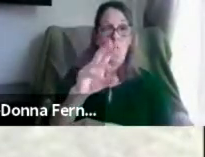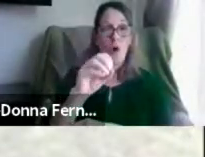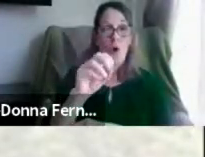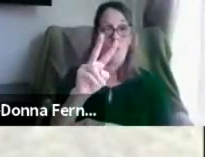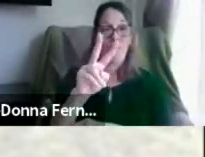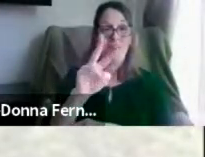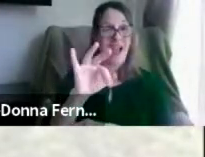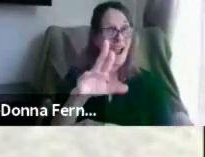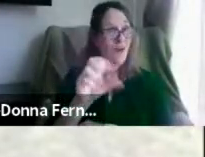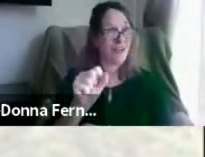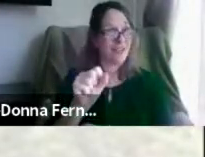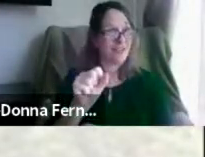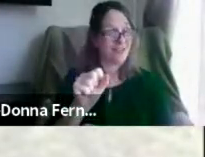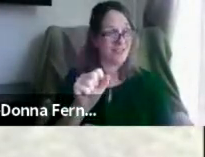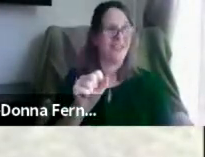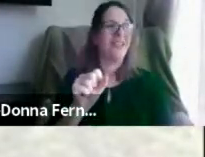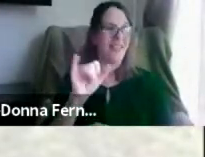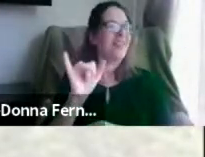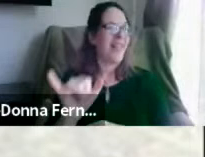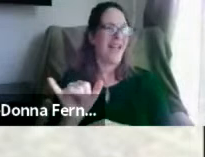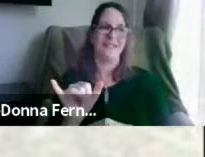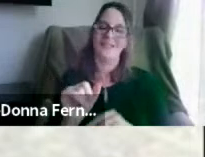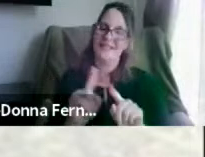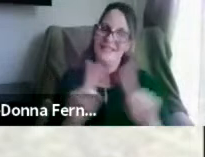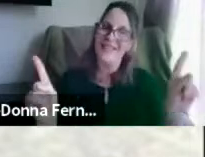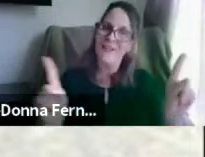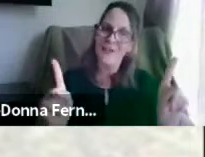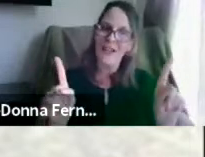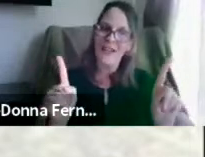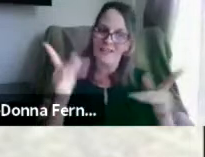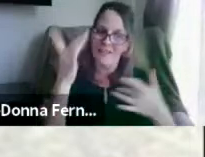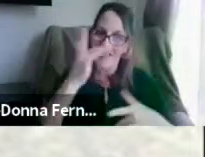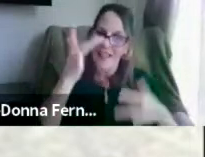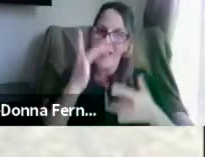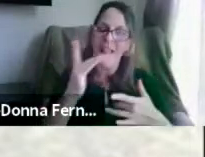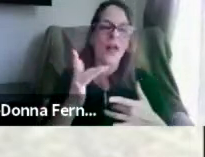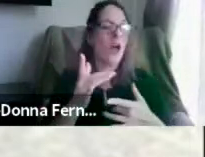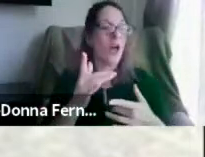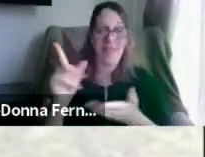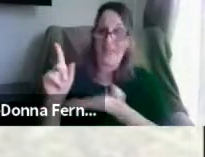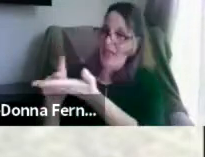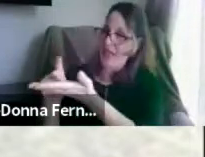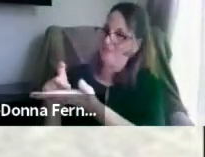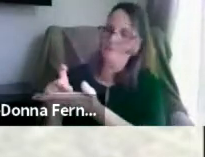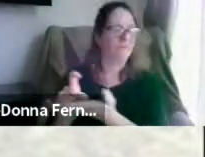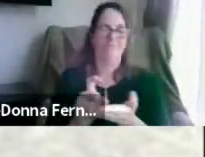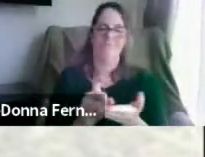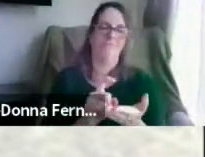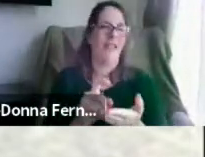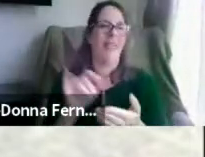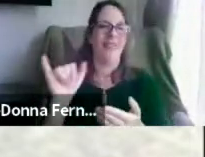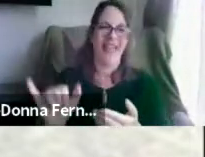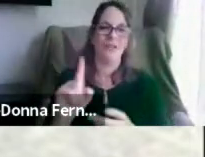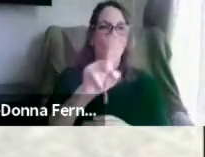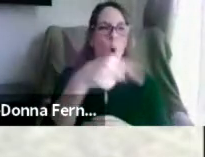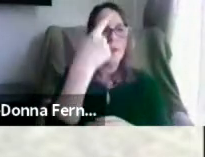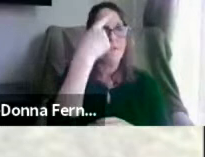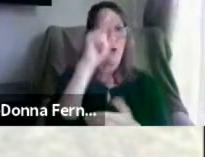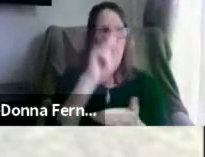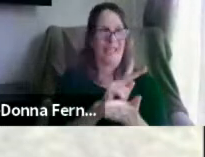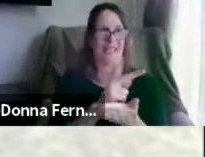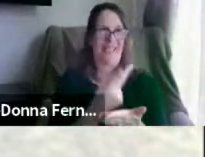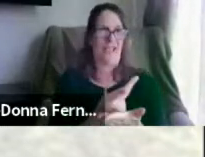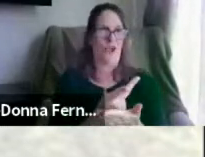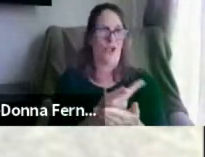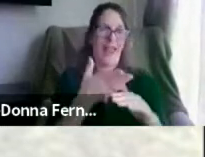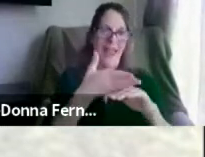commonly associated with food. Therefore, hand sanitizers are only allowed in kitchens after hands